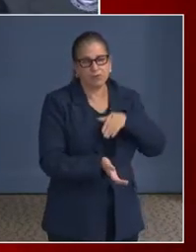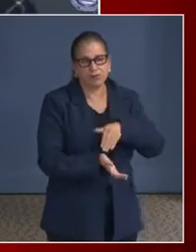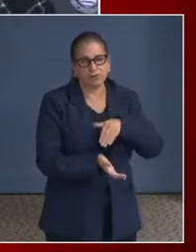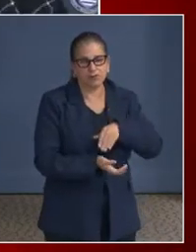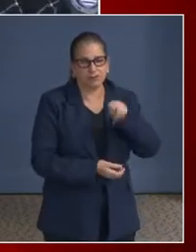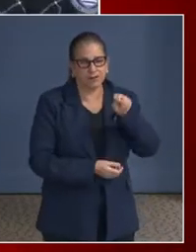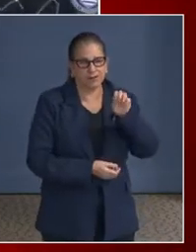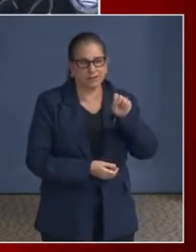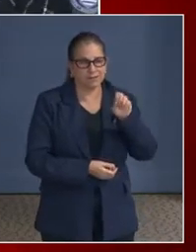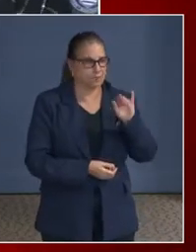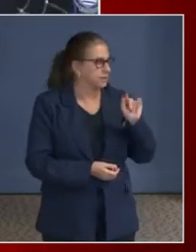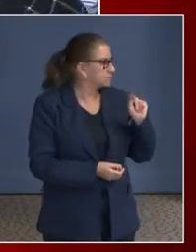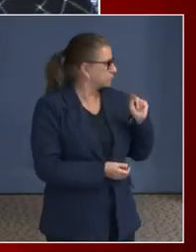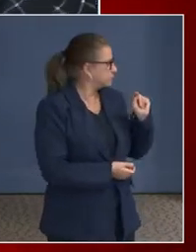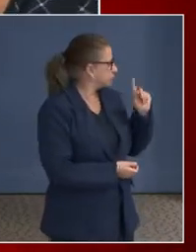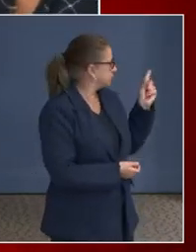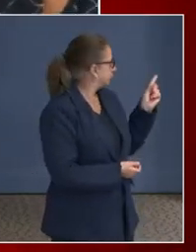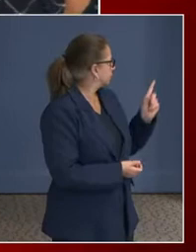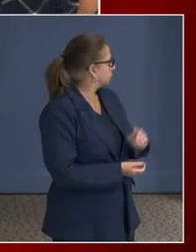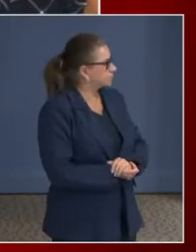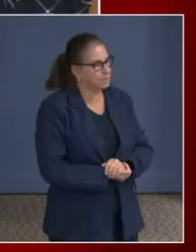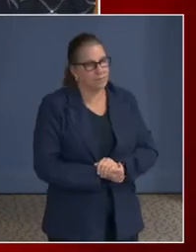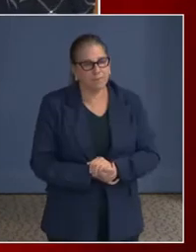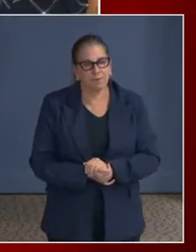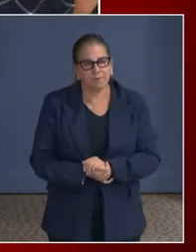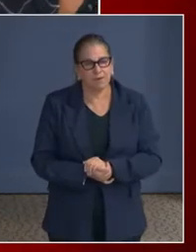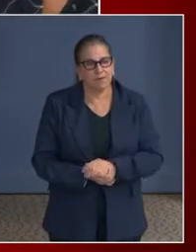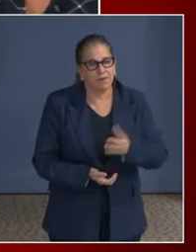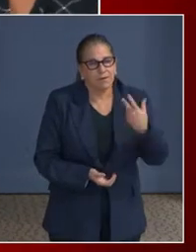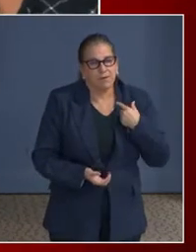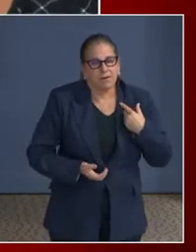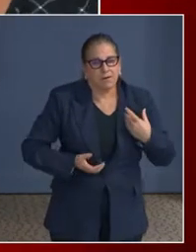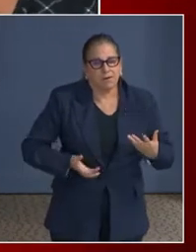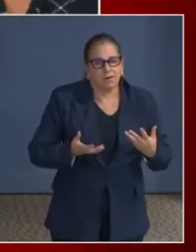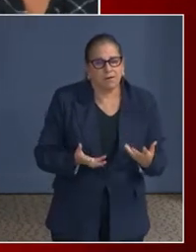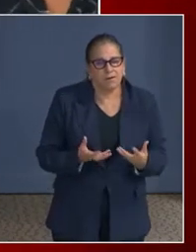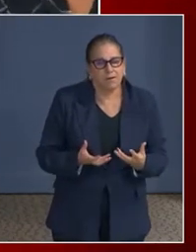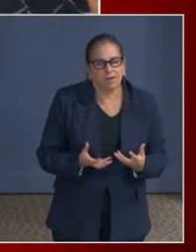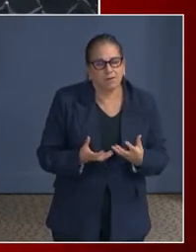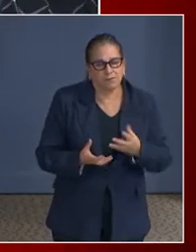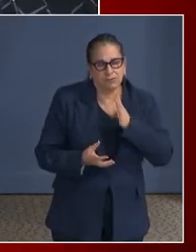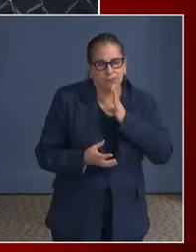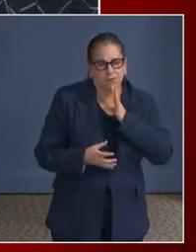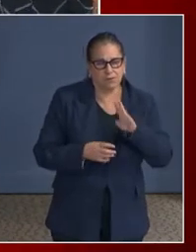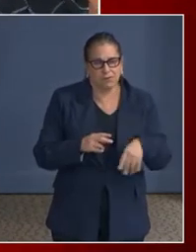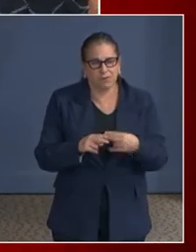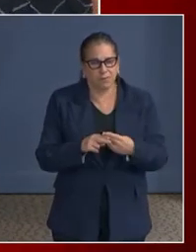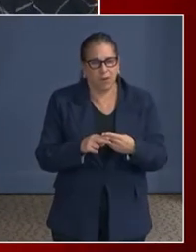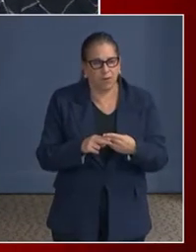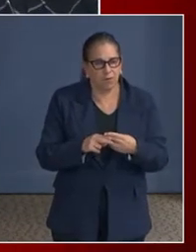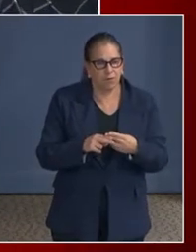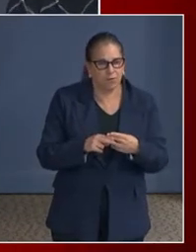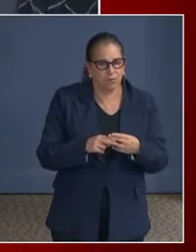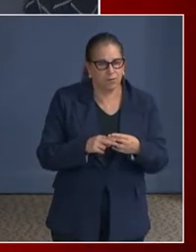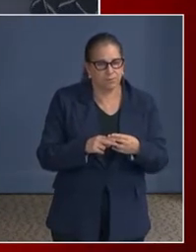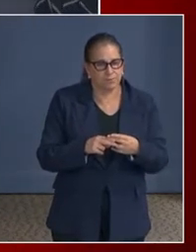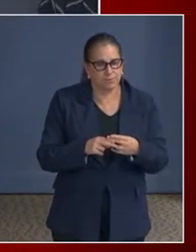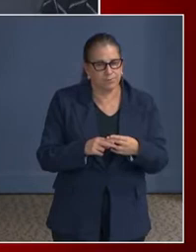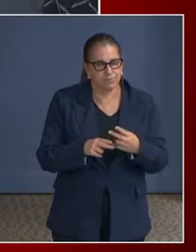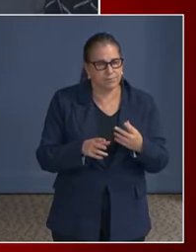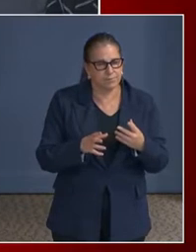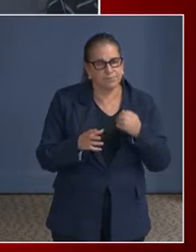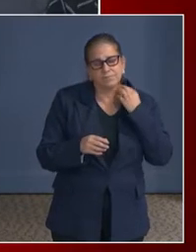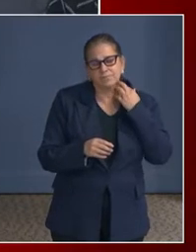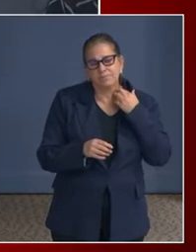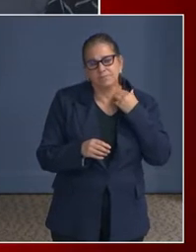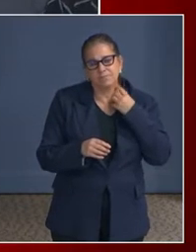talked a lot about how we need to get to a point where our cases are clustered and related to each other, and it seems that that metric hasn't